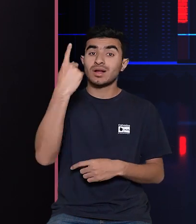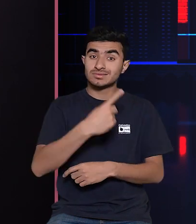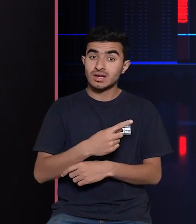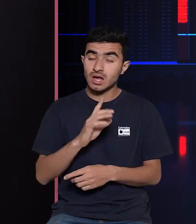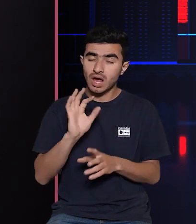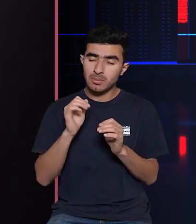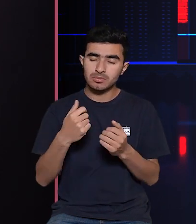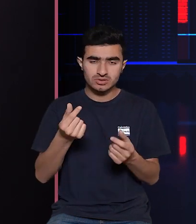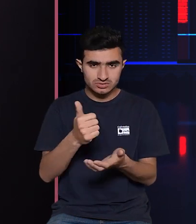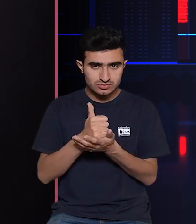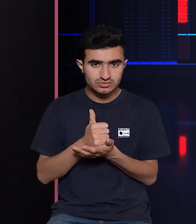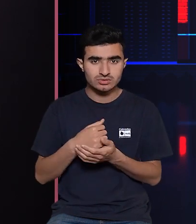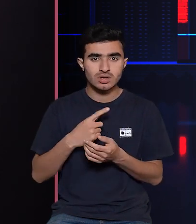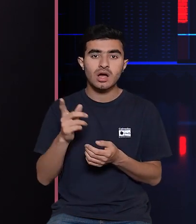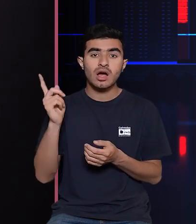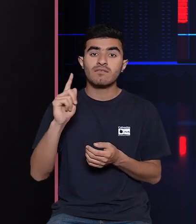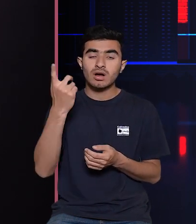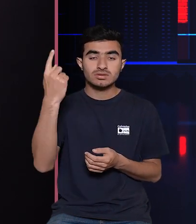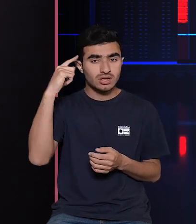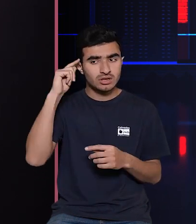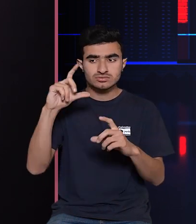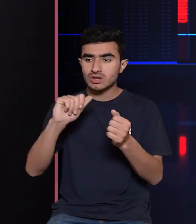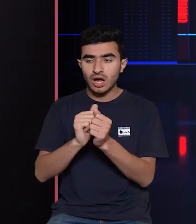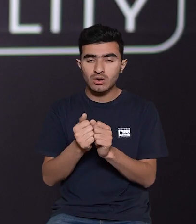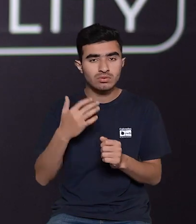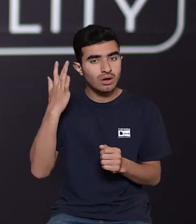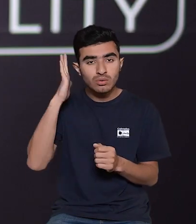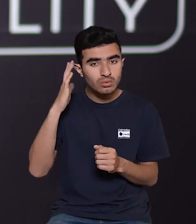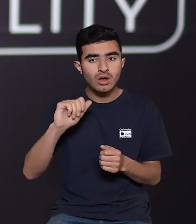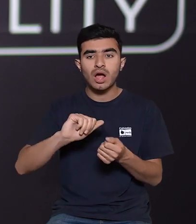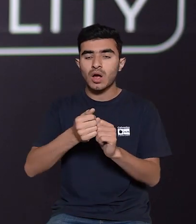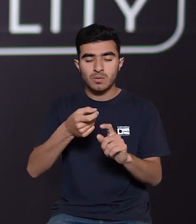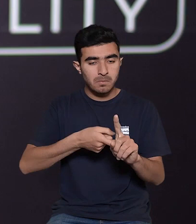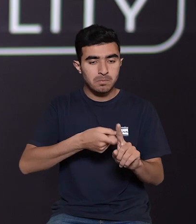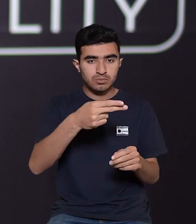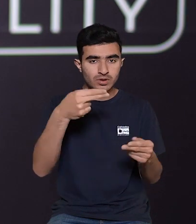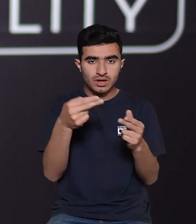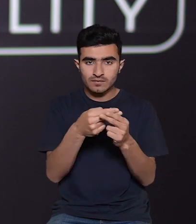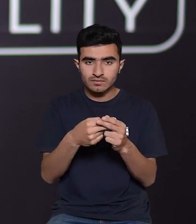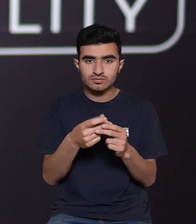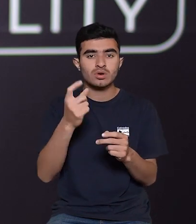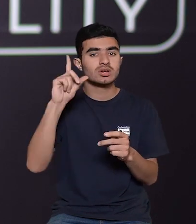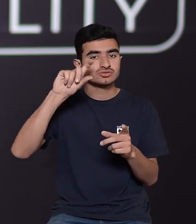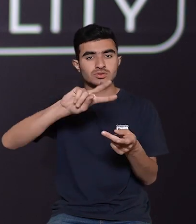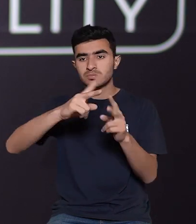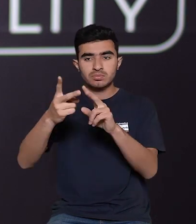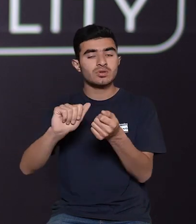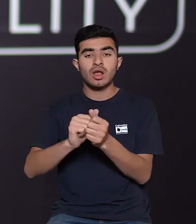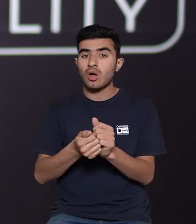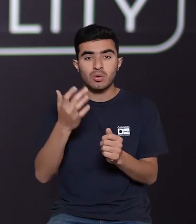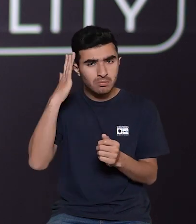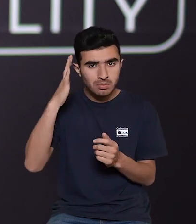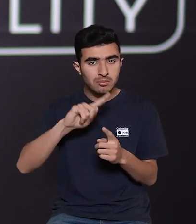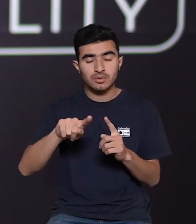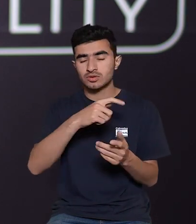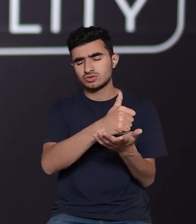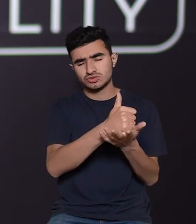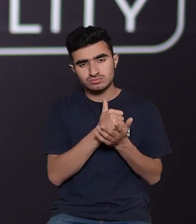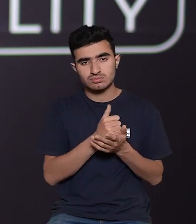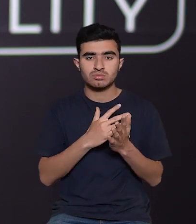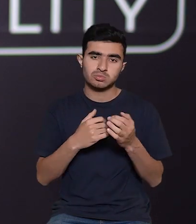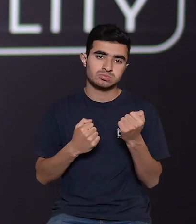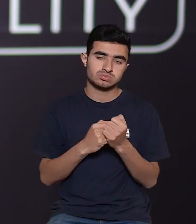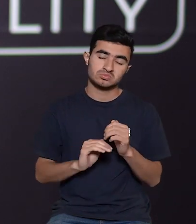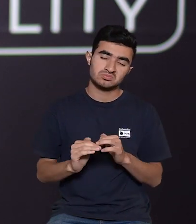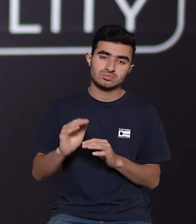good. She's been supporting me since day one when I didn't even know how to format an SD card